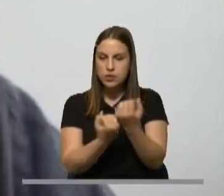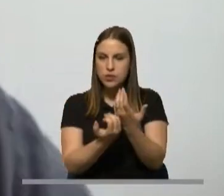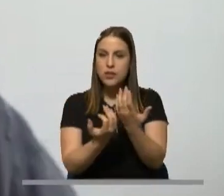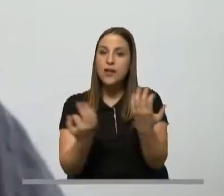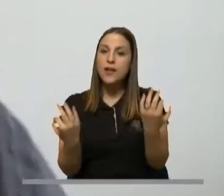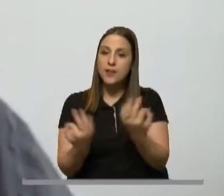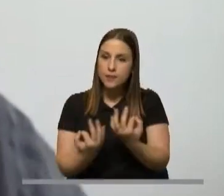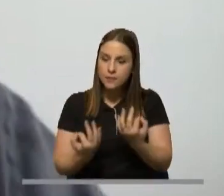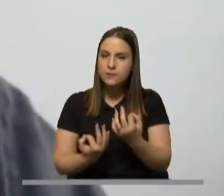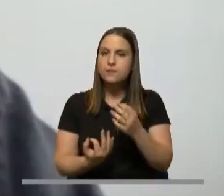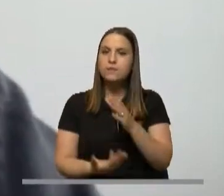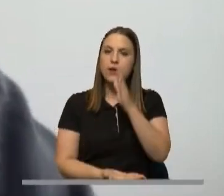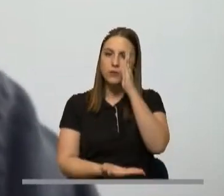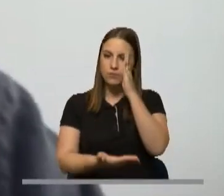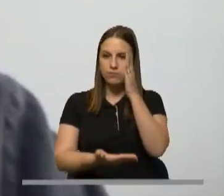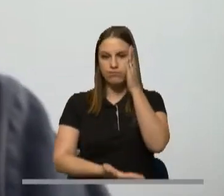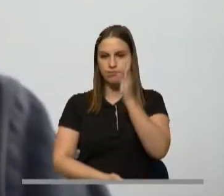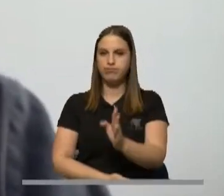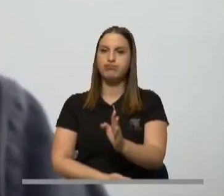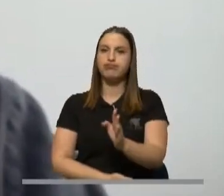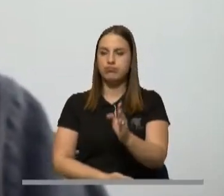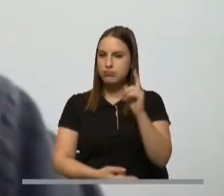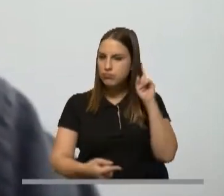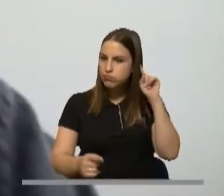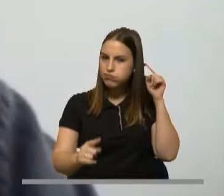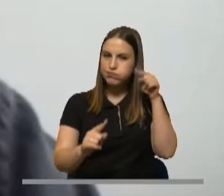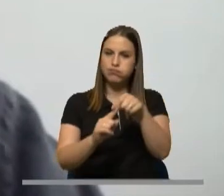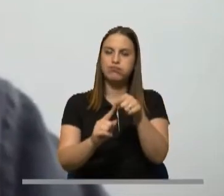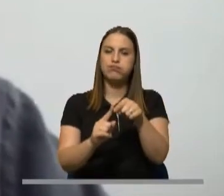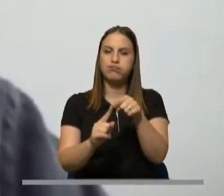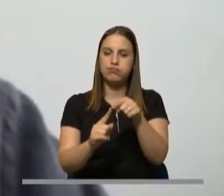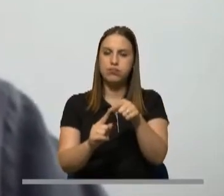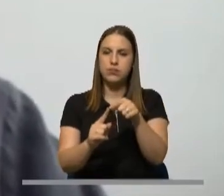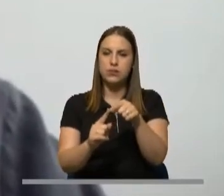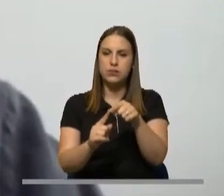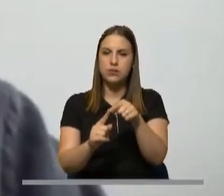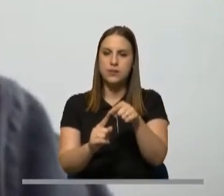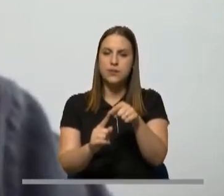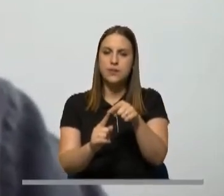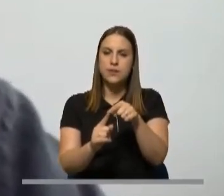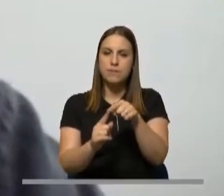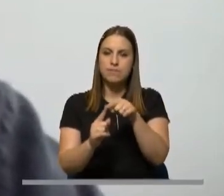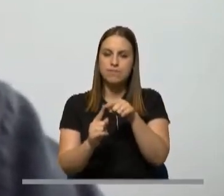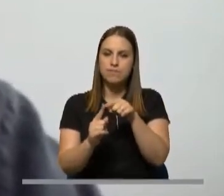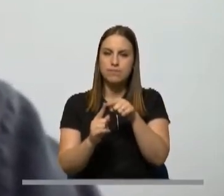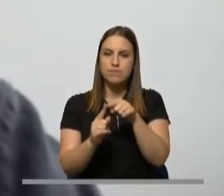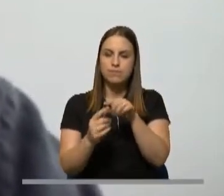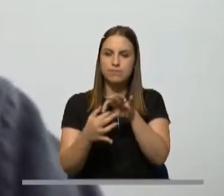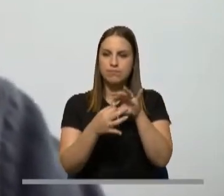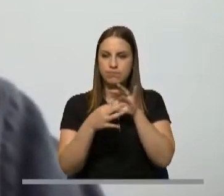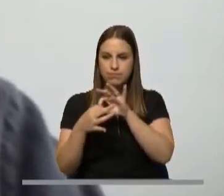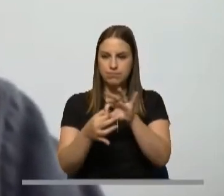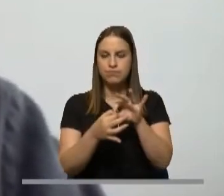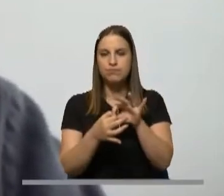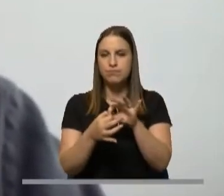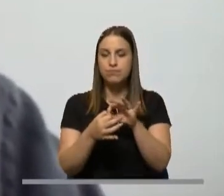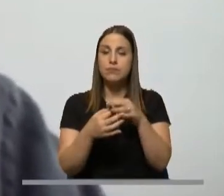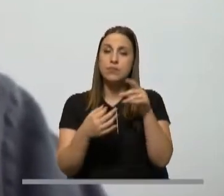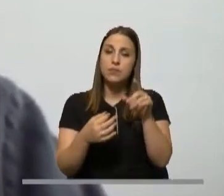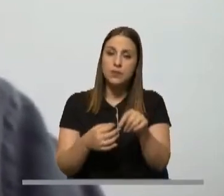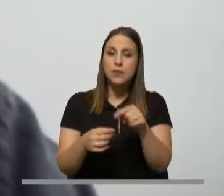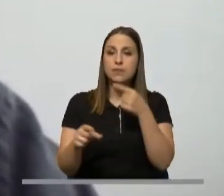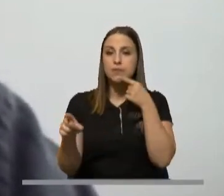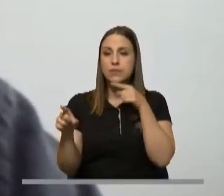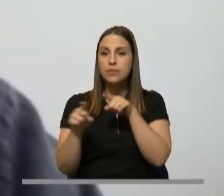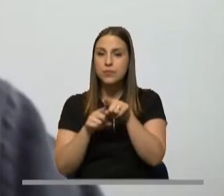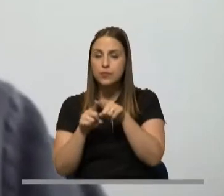reliable, exact, and incontrovertible judgment that experts once represented, and that political pluralism